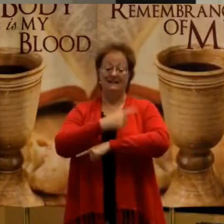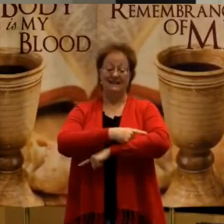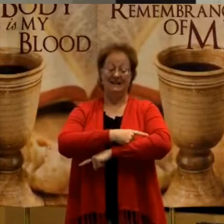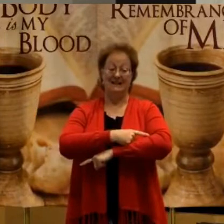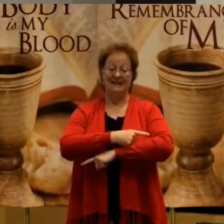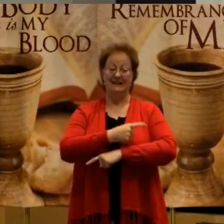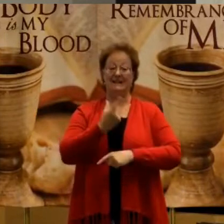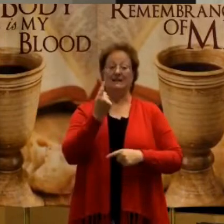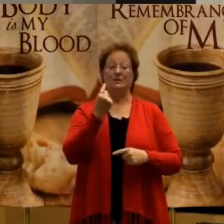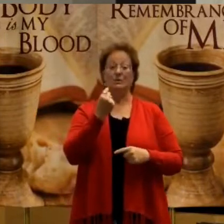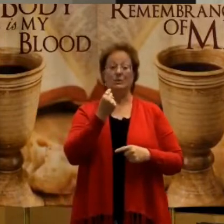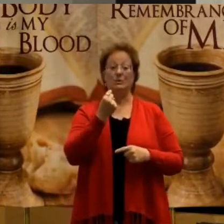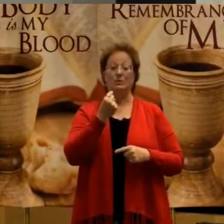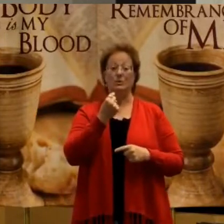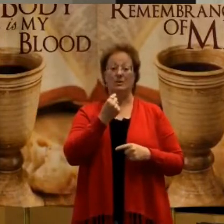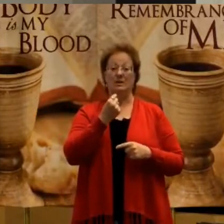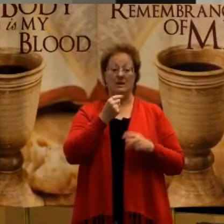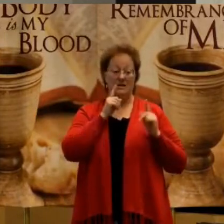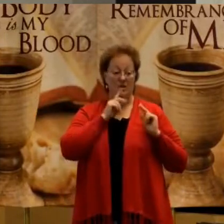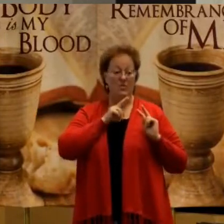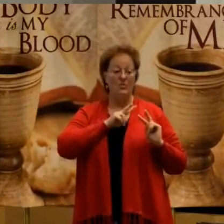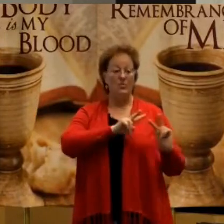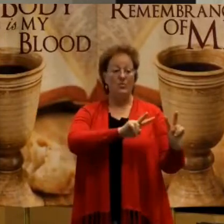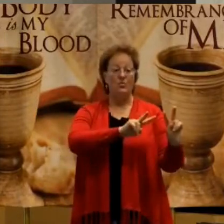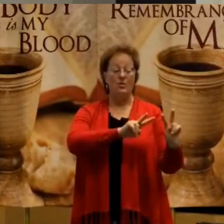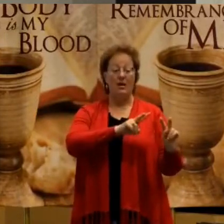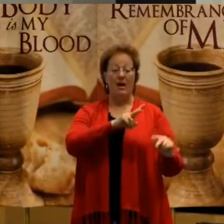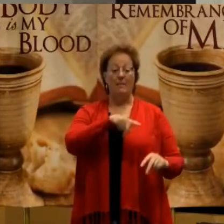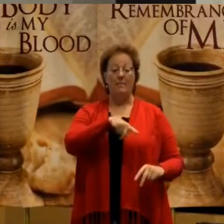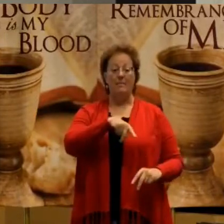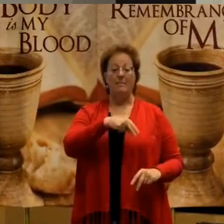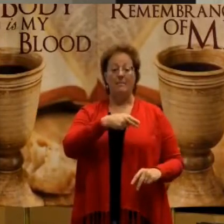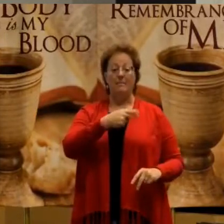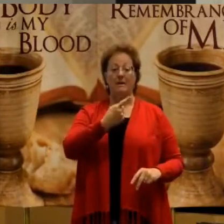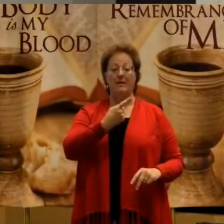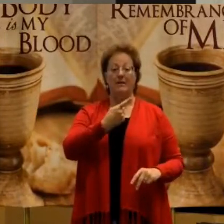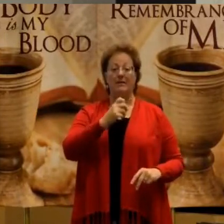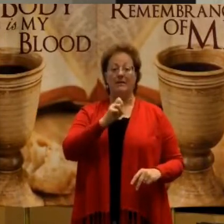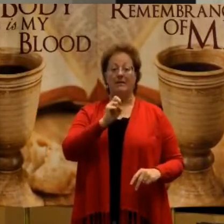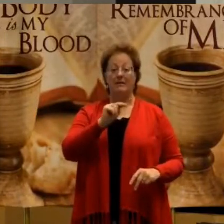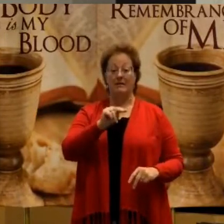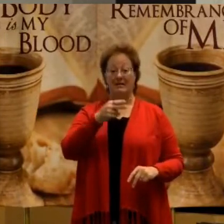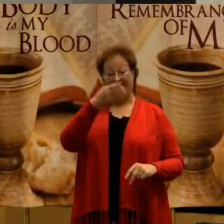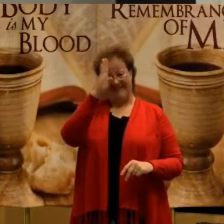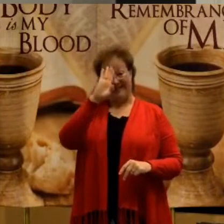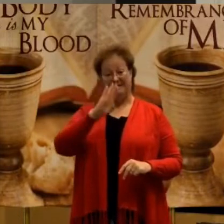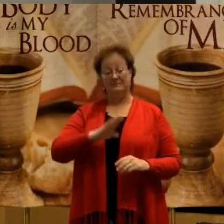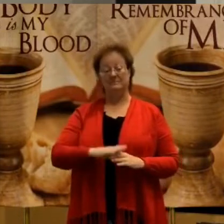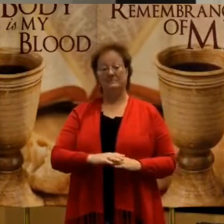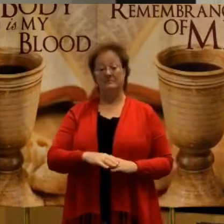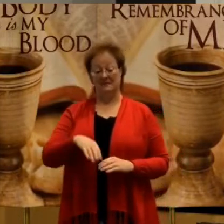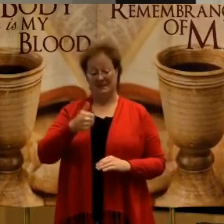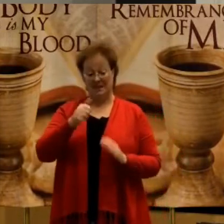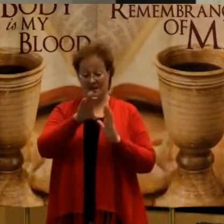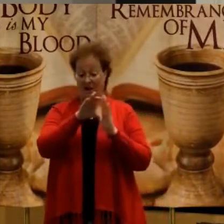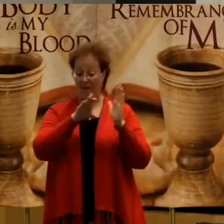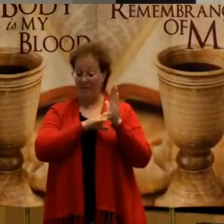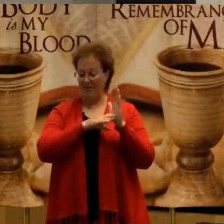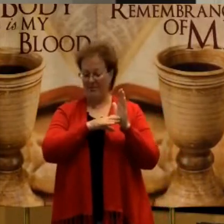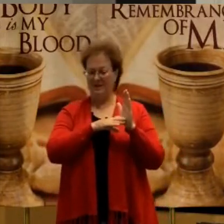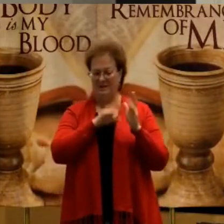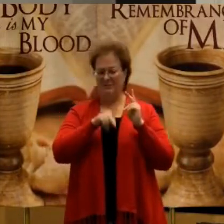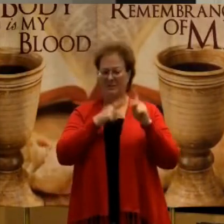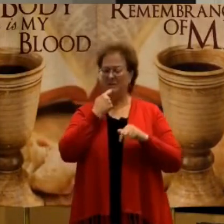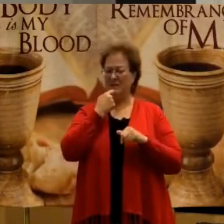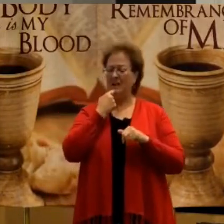when you worship a pagan god. You carry out pagan practices. Remember the Ten Commandments that the Israelites all said that they were going